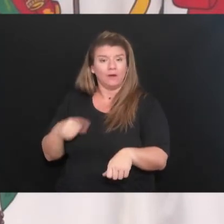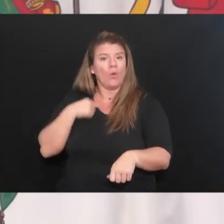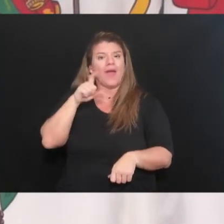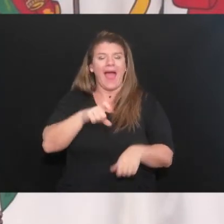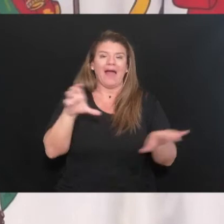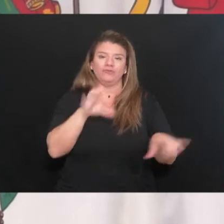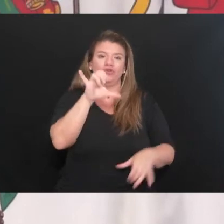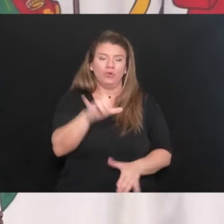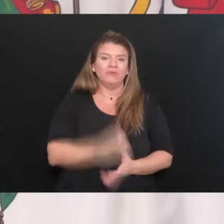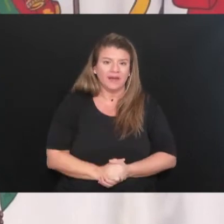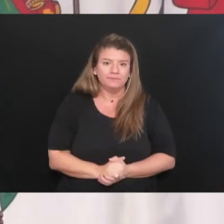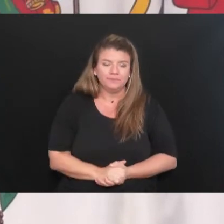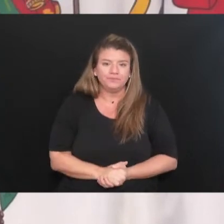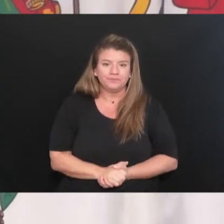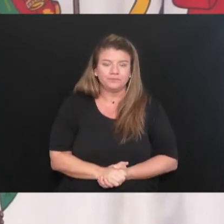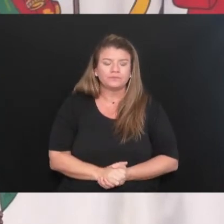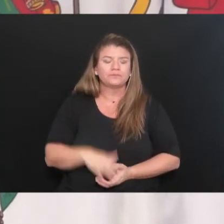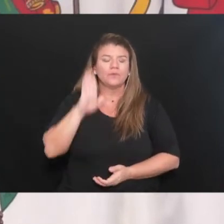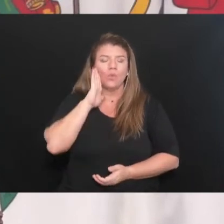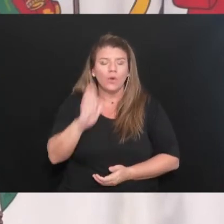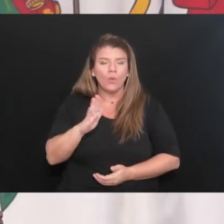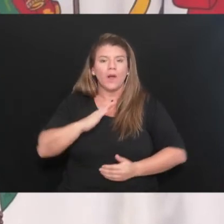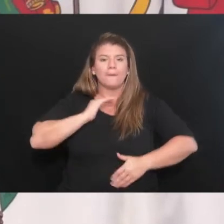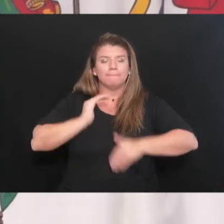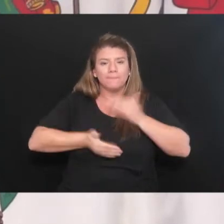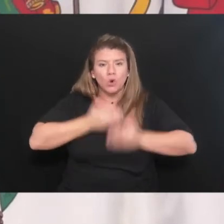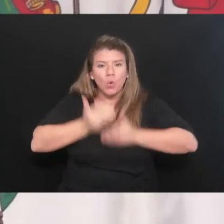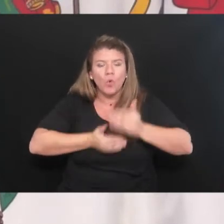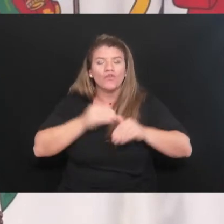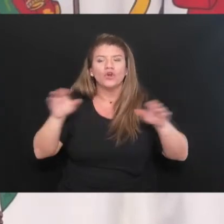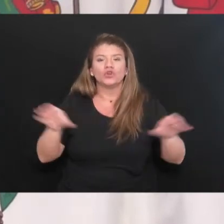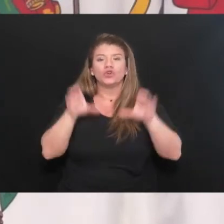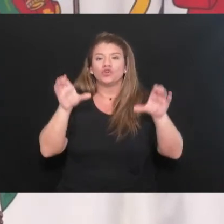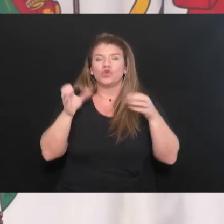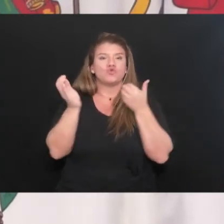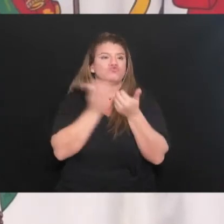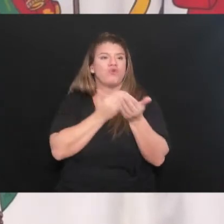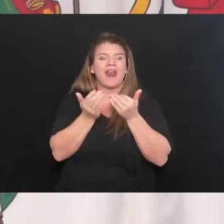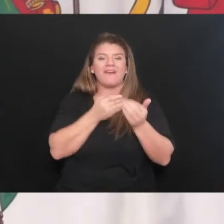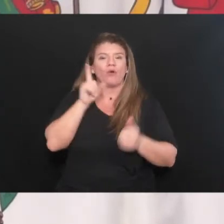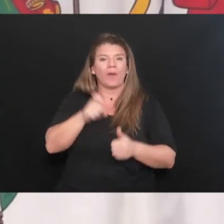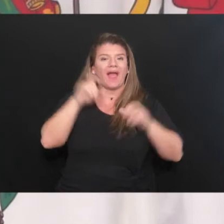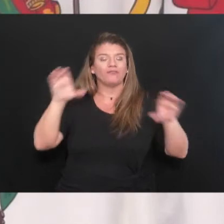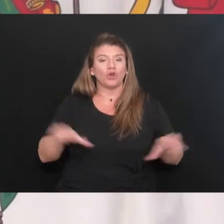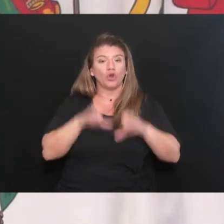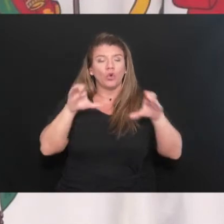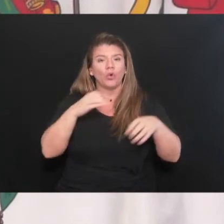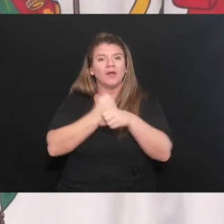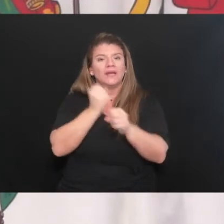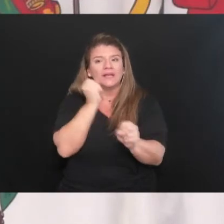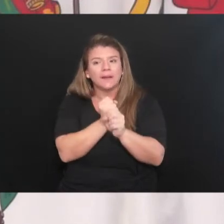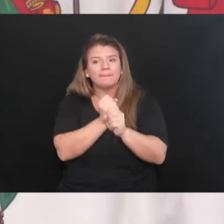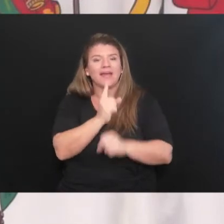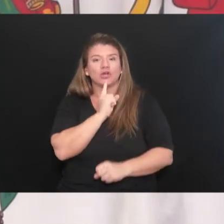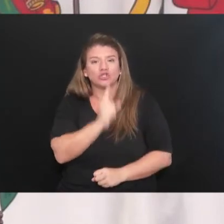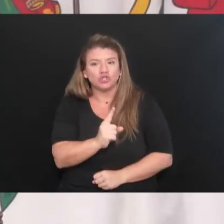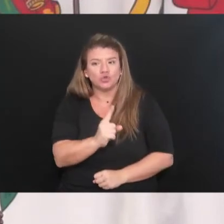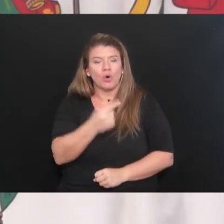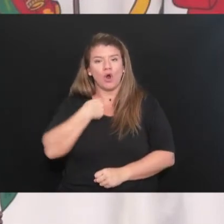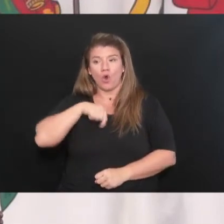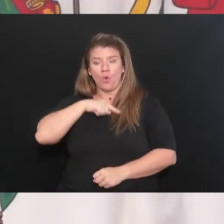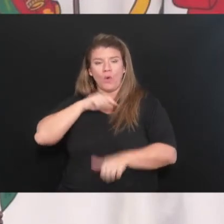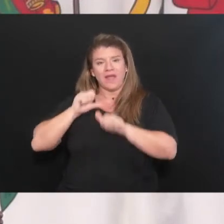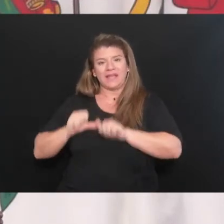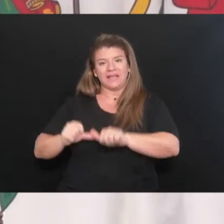will absolutely move to absolutely do whatever we have got to do to make sure that we continue